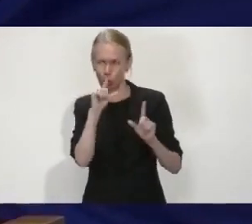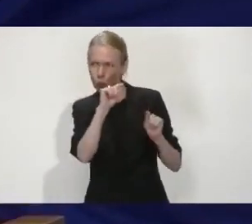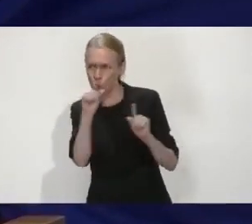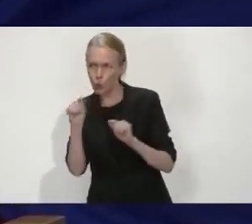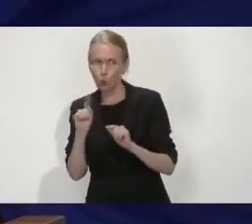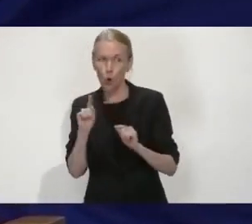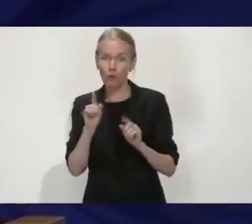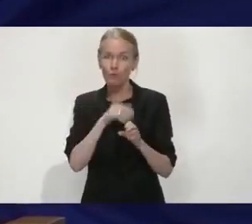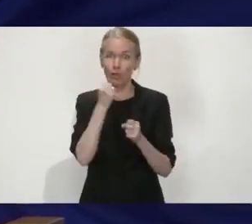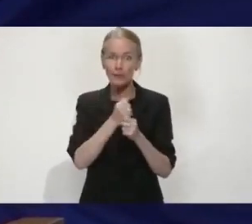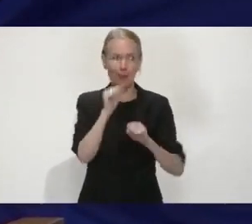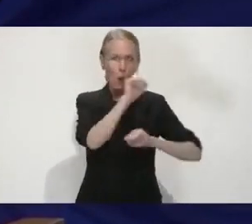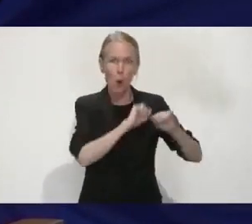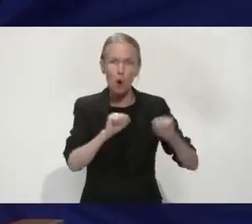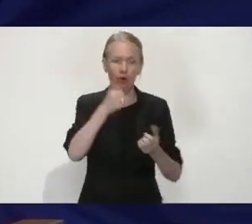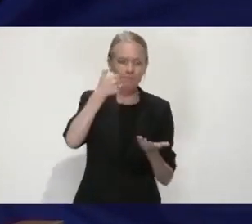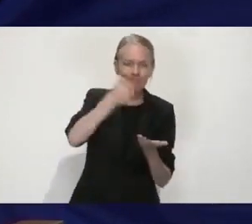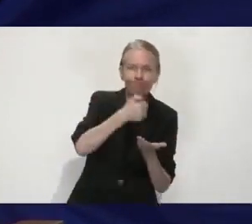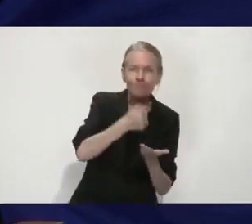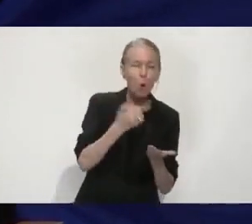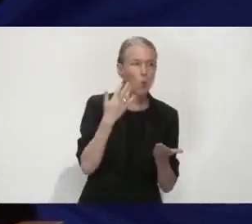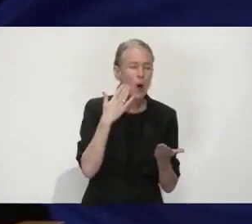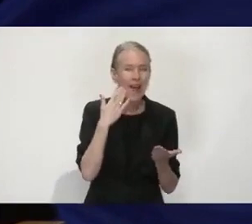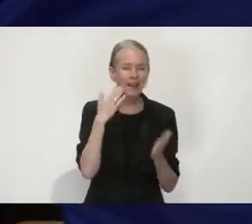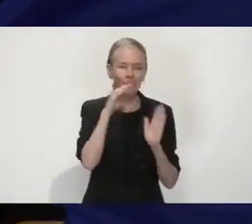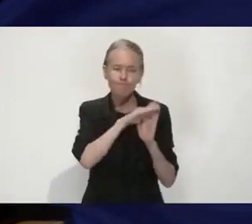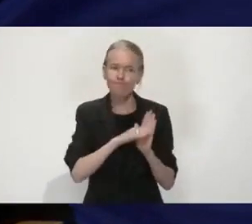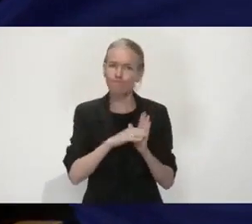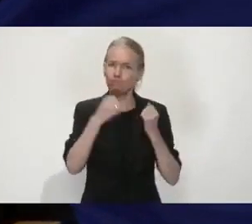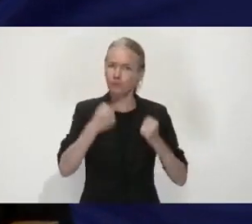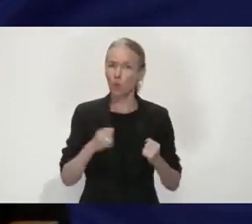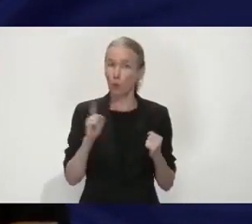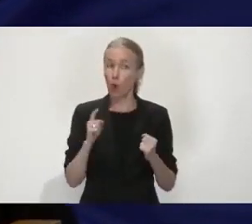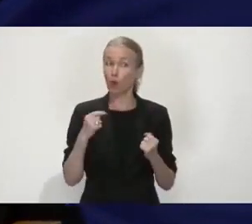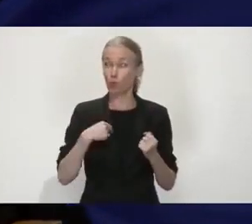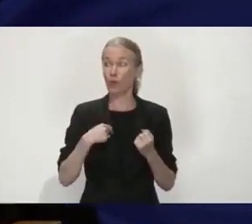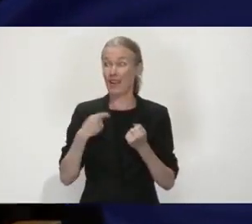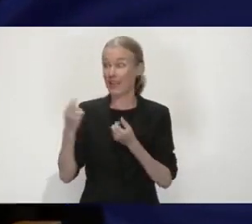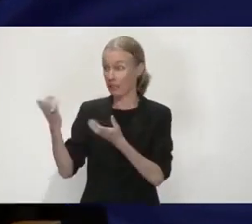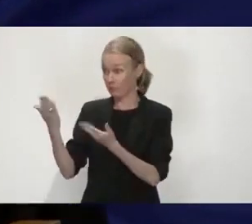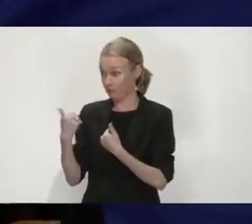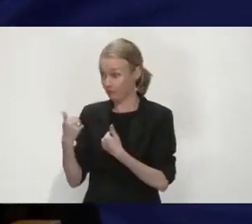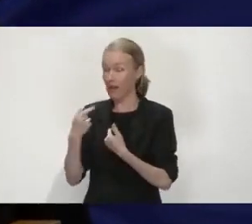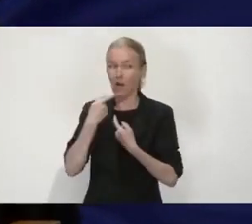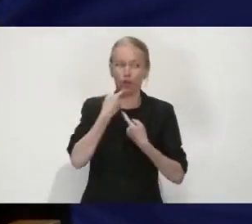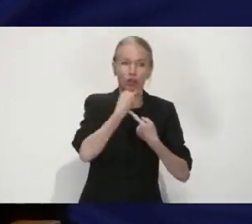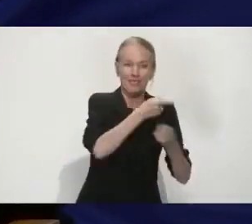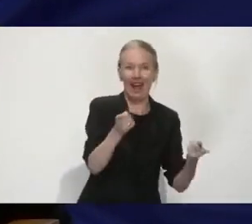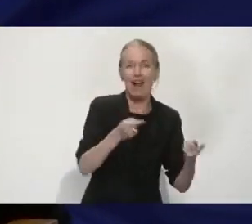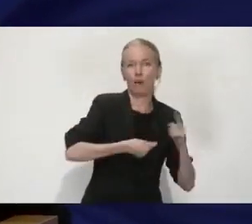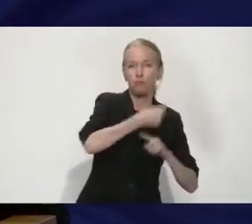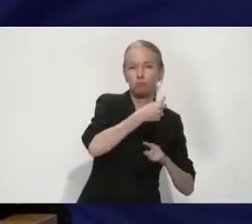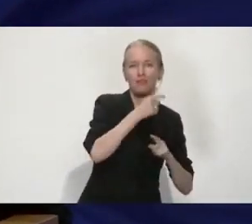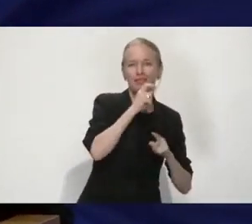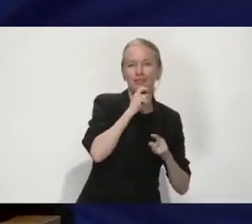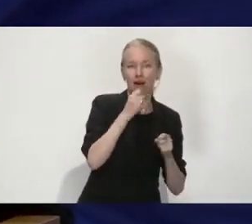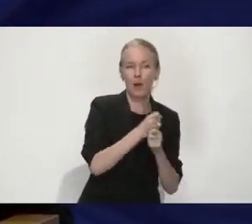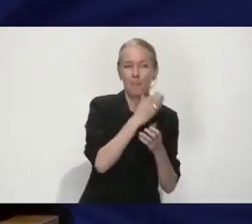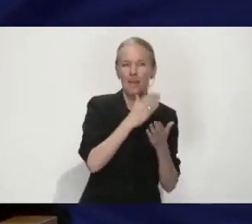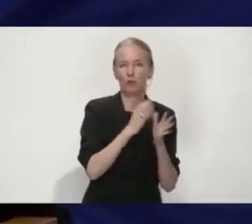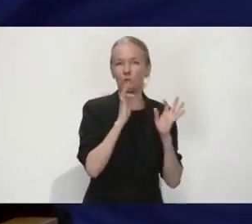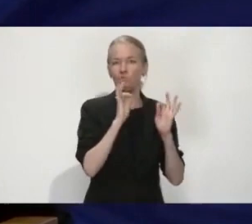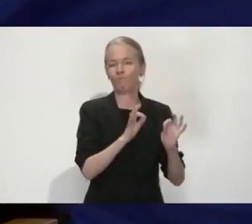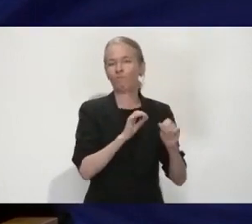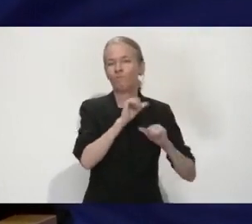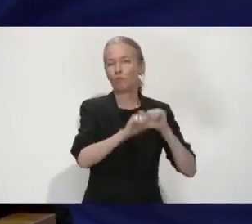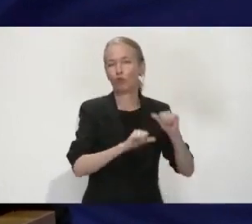use of sanitiser and how that's to be placed within the facilities. Are you saying that you've asked for a more